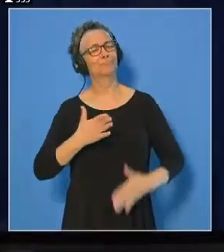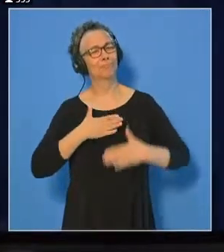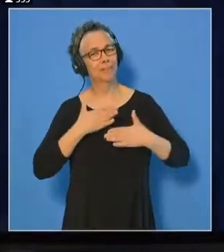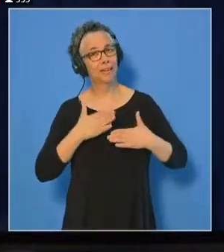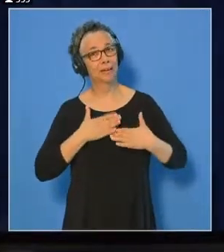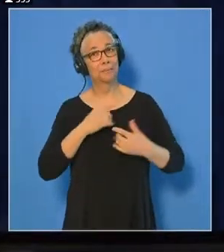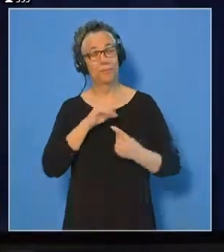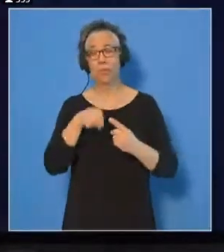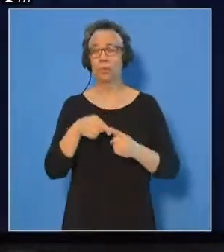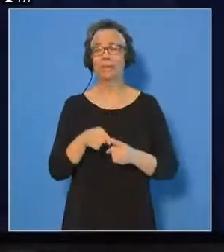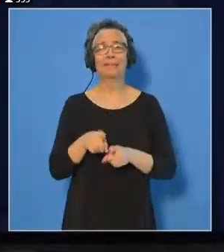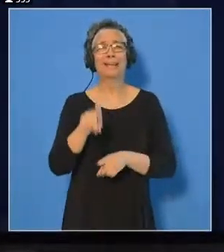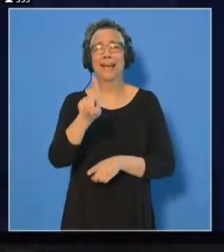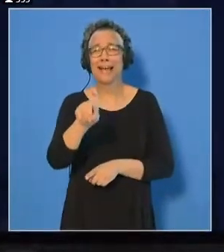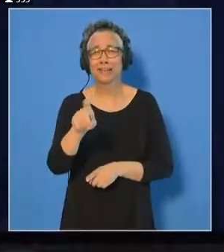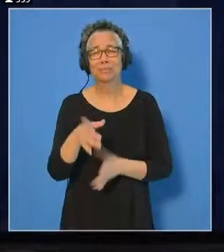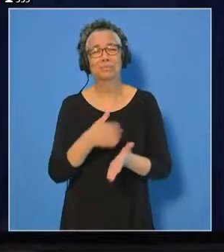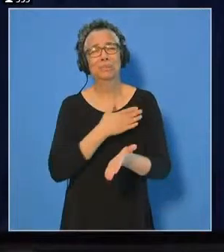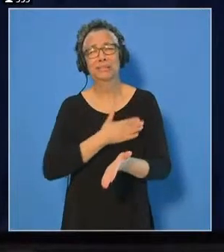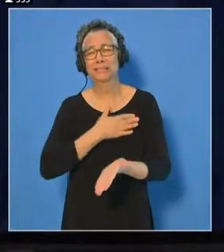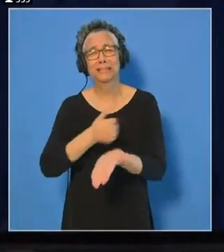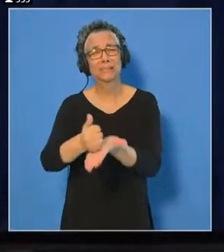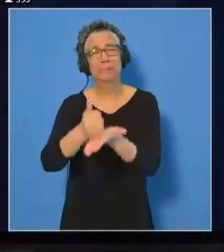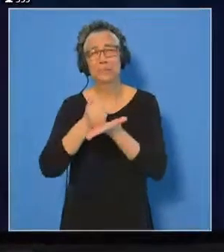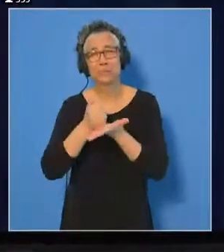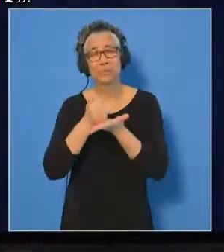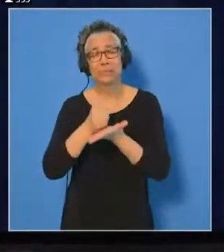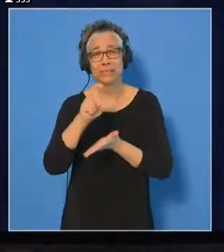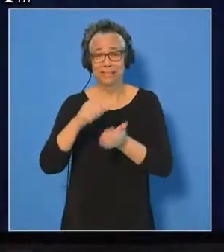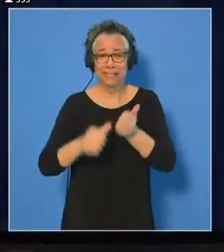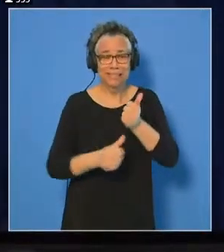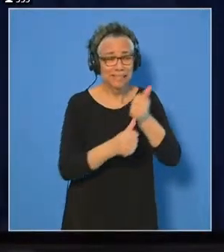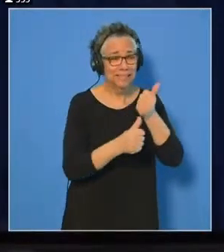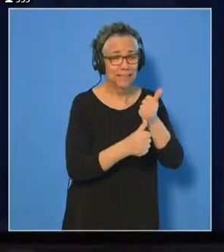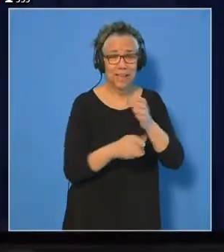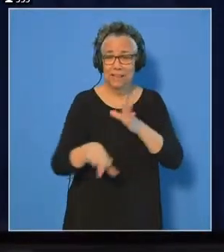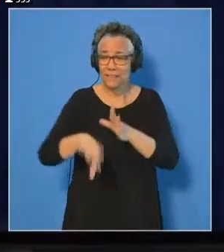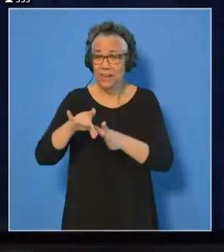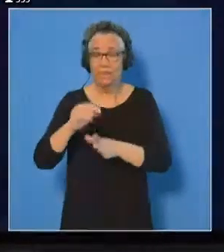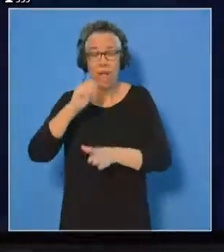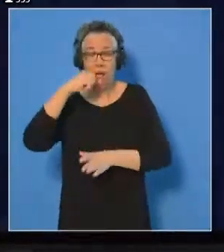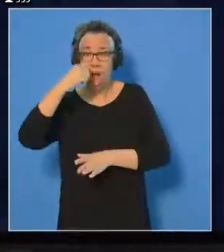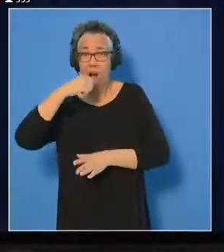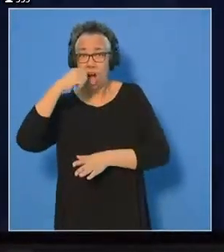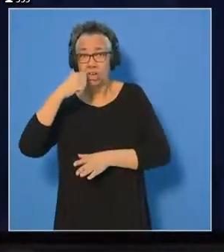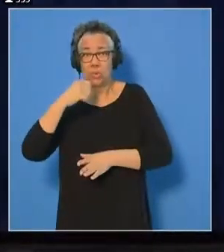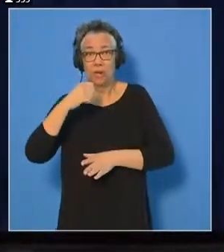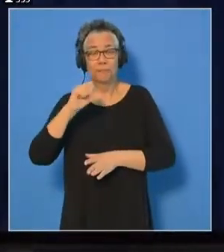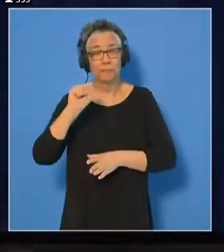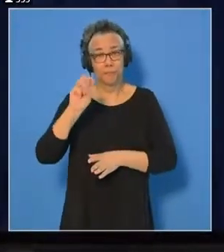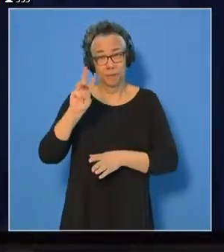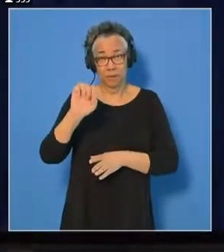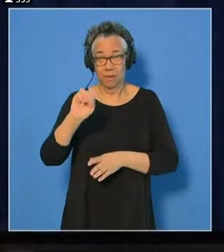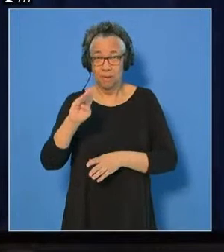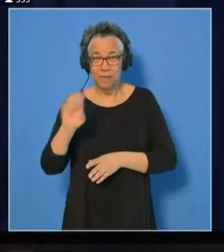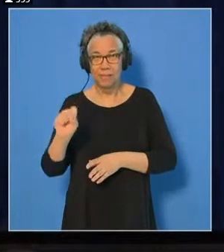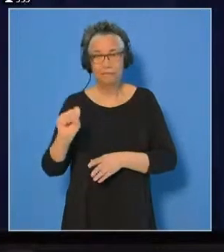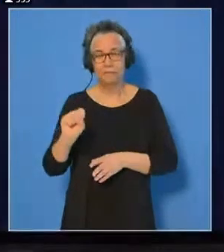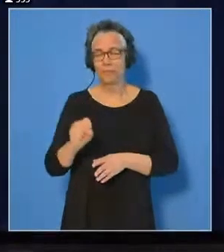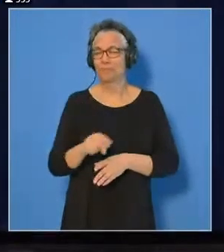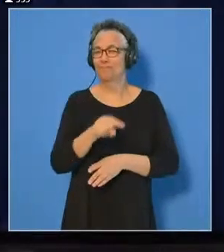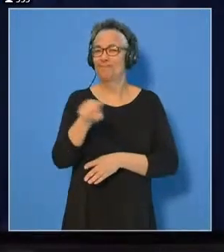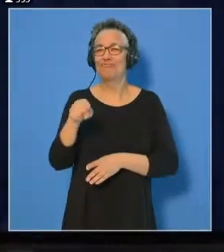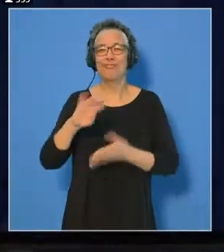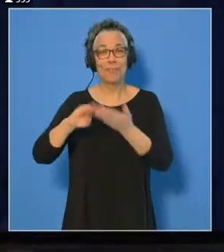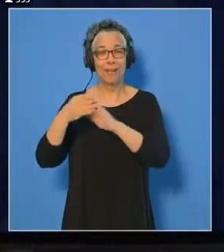have asked for help, like when we needed assistance in locating swabs, there were those in the community that assisted the